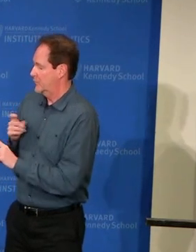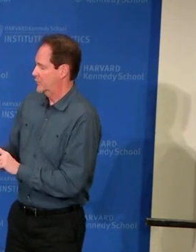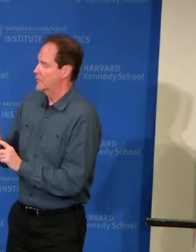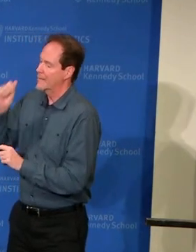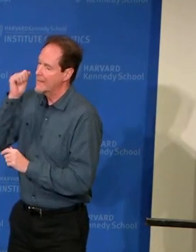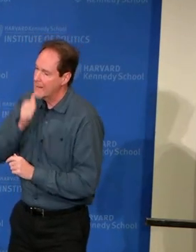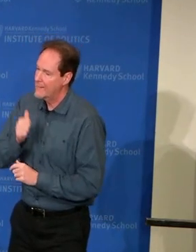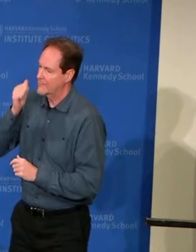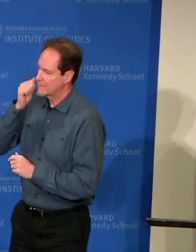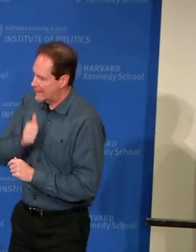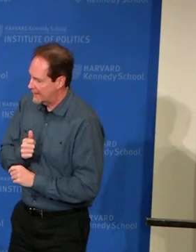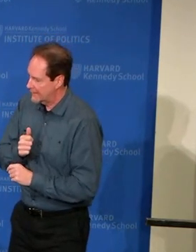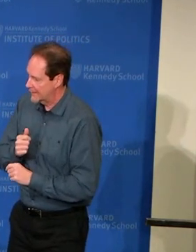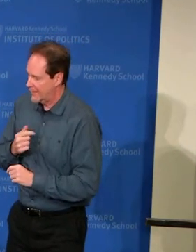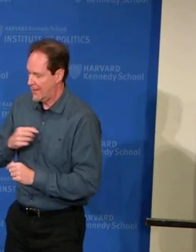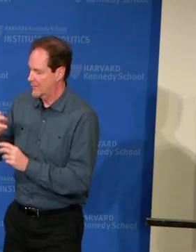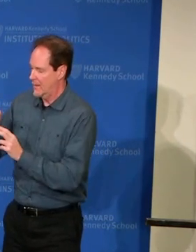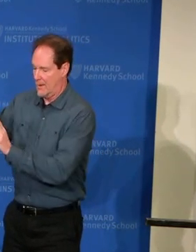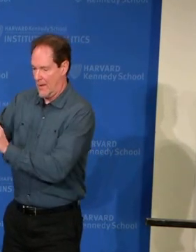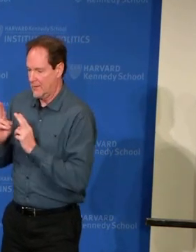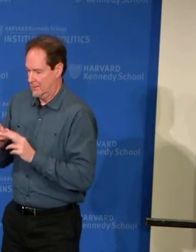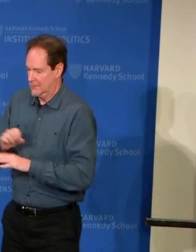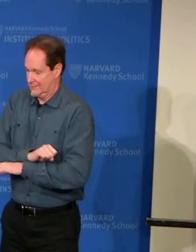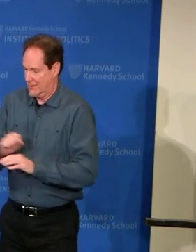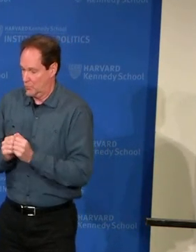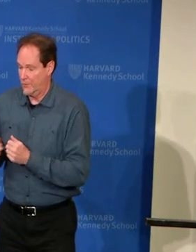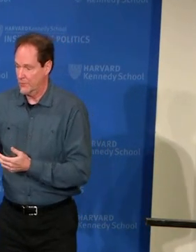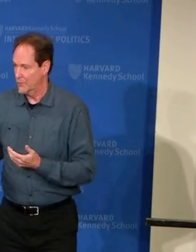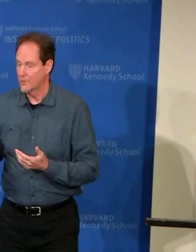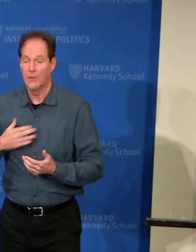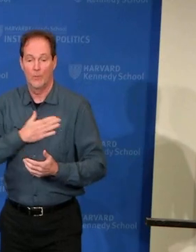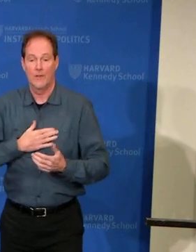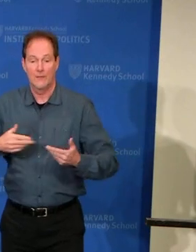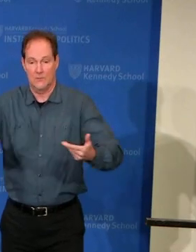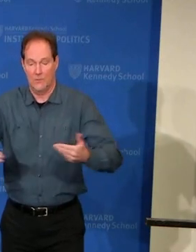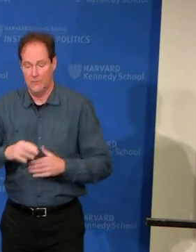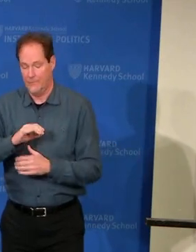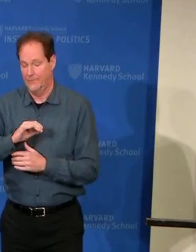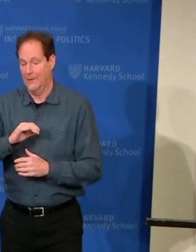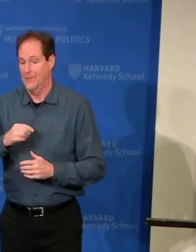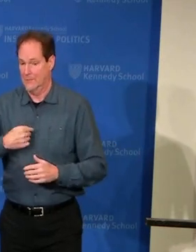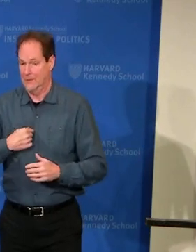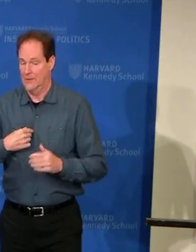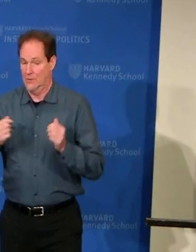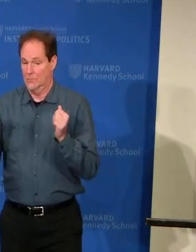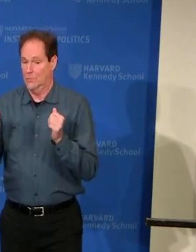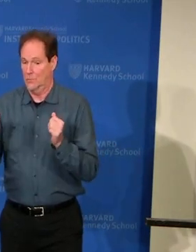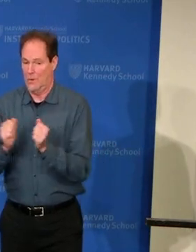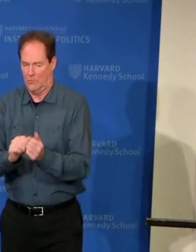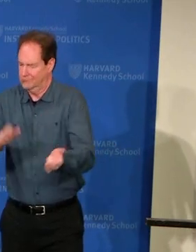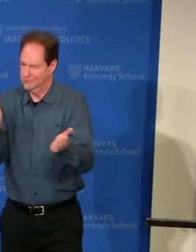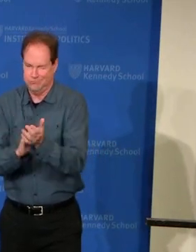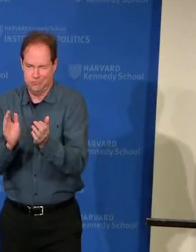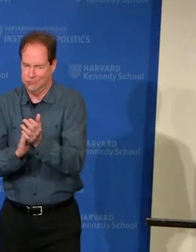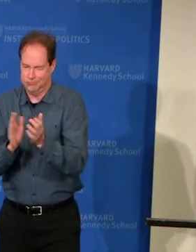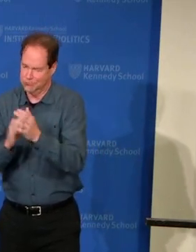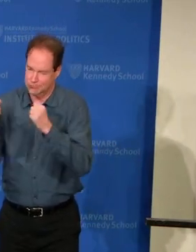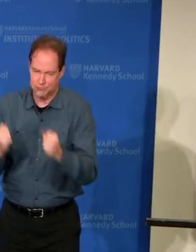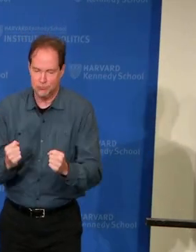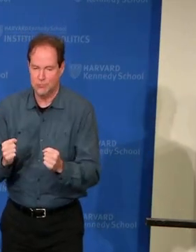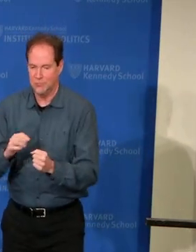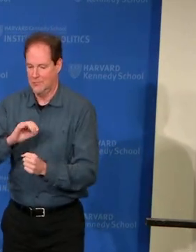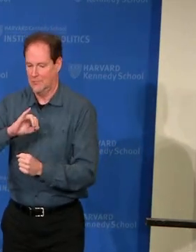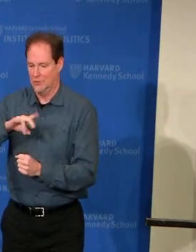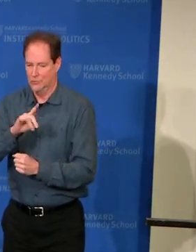single day. And I'm honored to be on stage with you. So please welcome me with a big round of applause to welcome